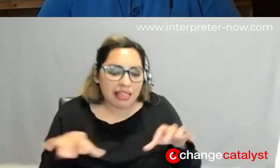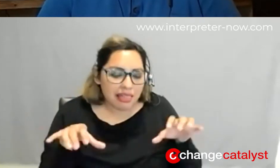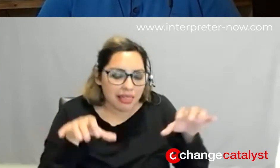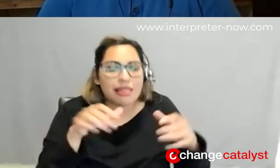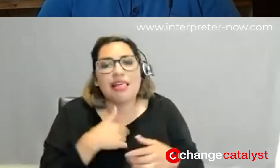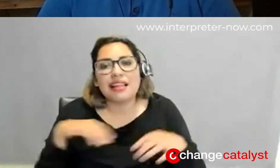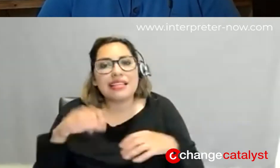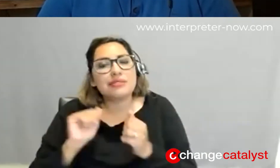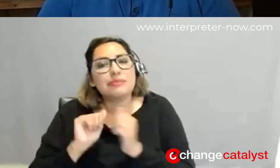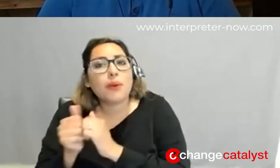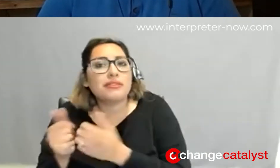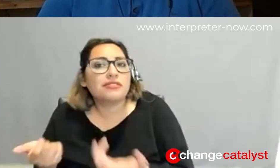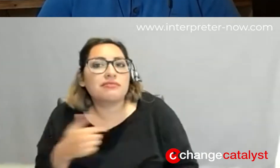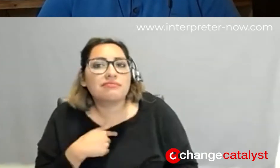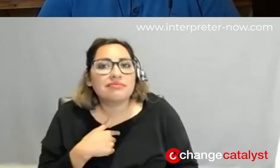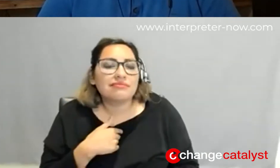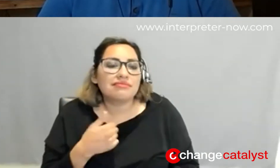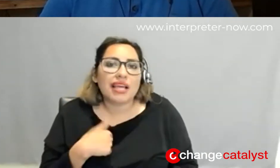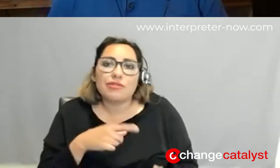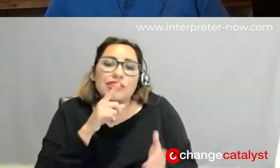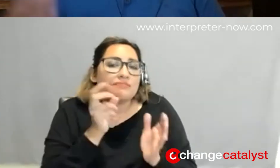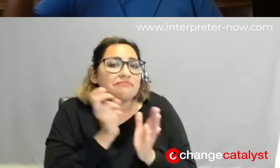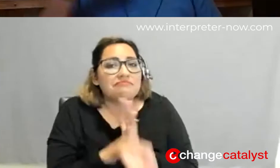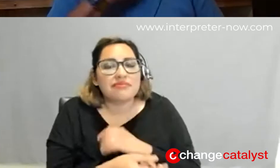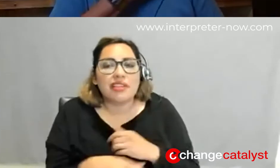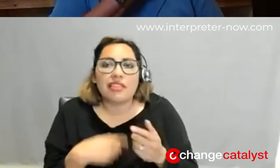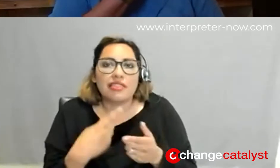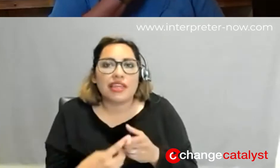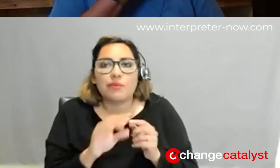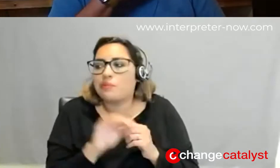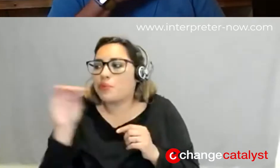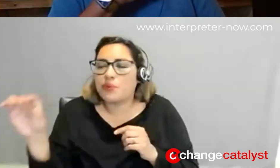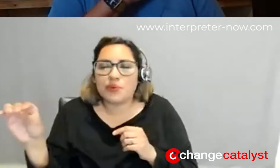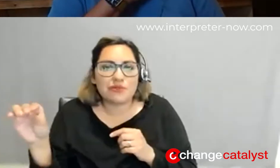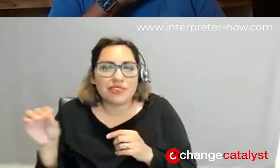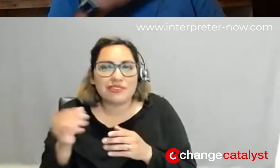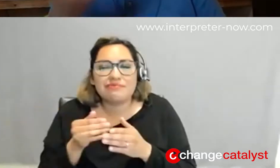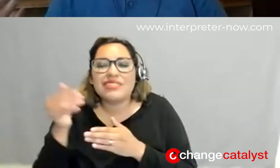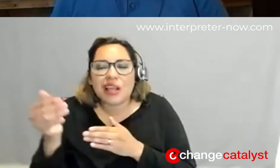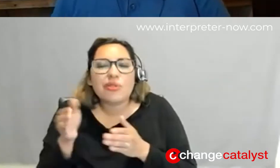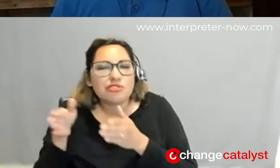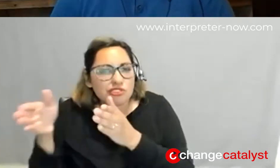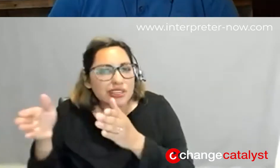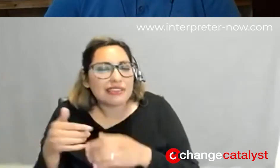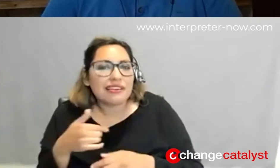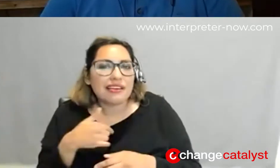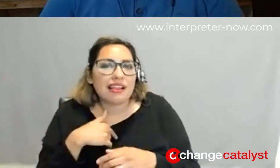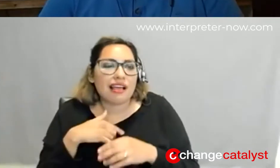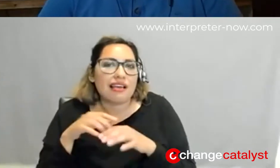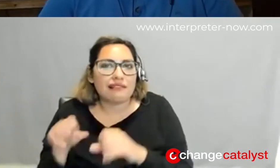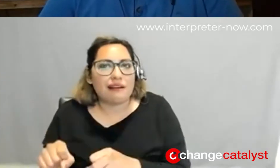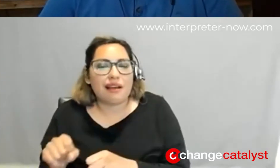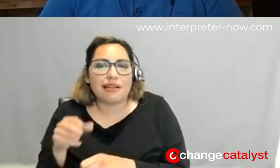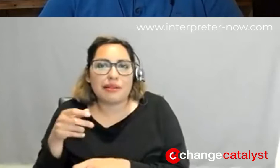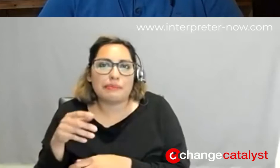and I was just into my thing. And eventually we moved to another place down the street. And I eventually got a personal computer from